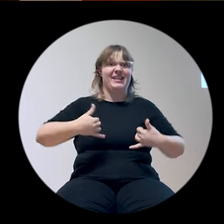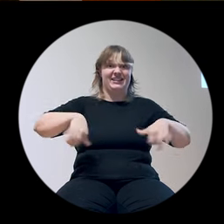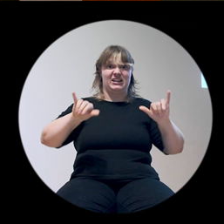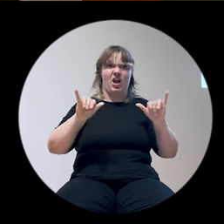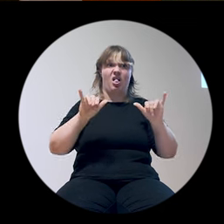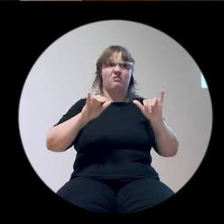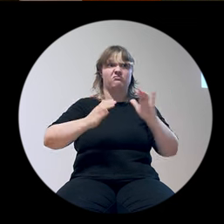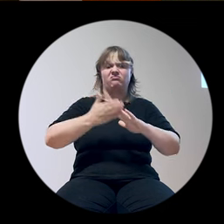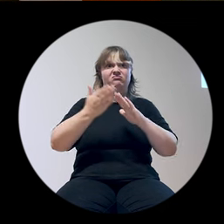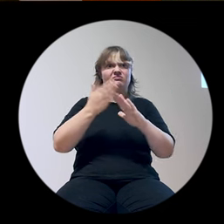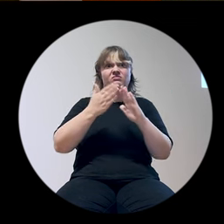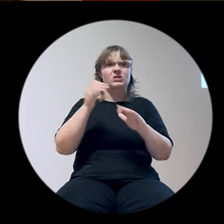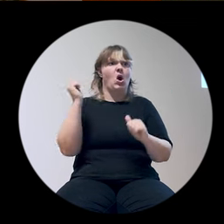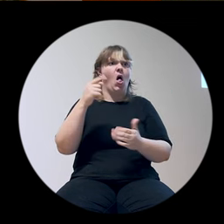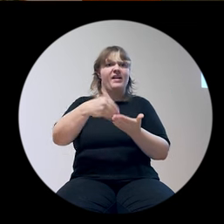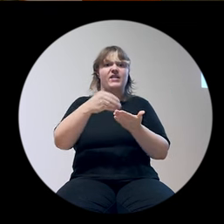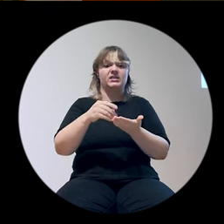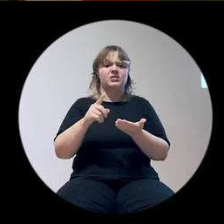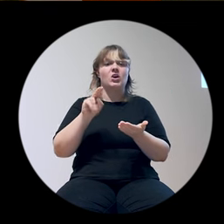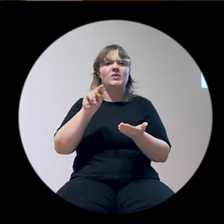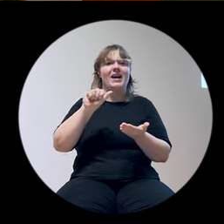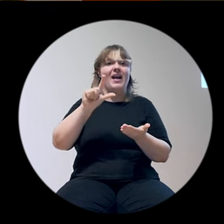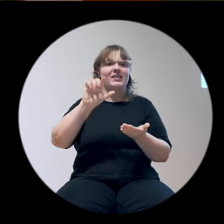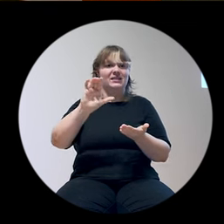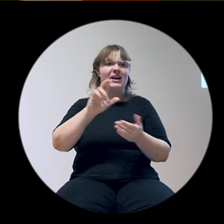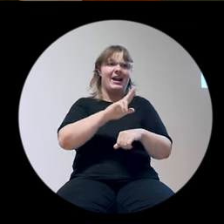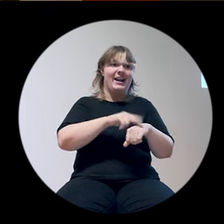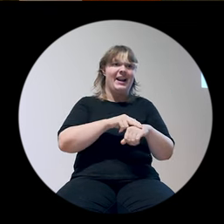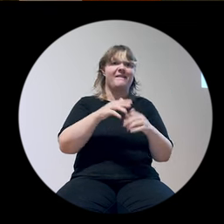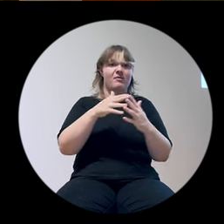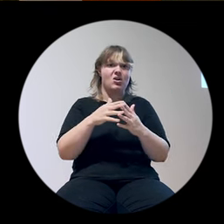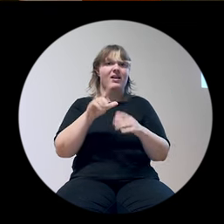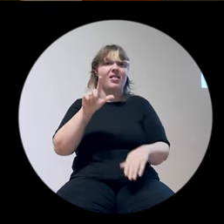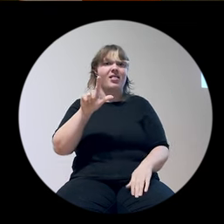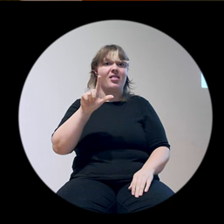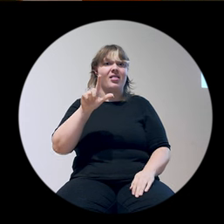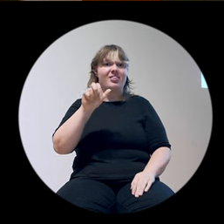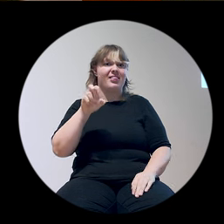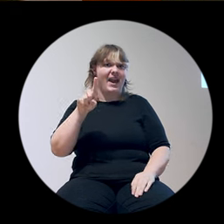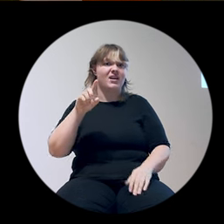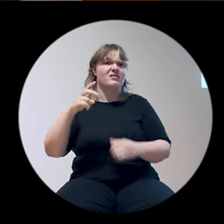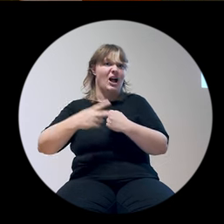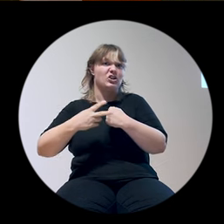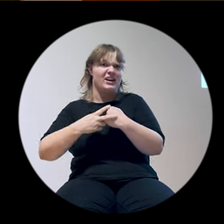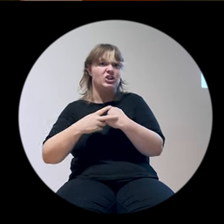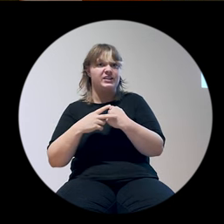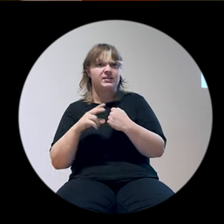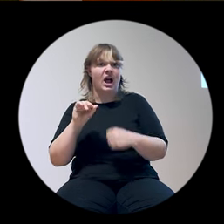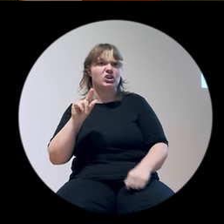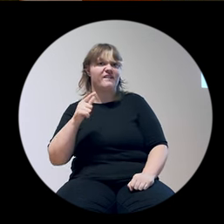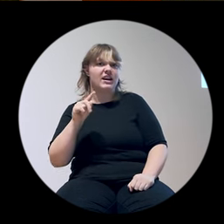been ongoing. All the funds go to NALC, Native American Land Conservation, that